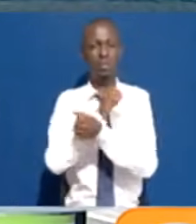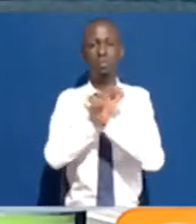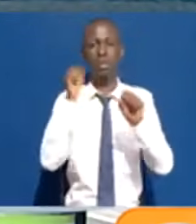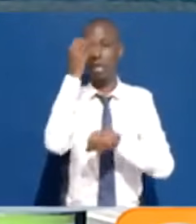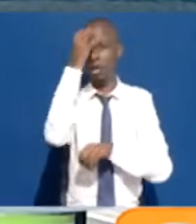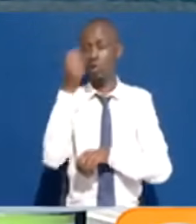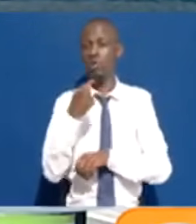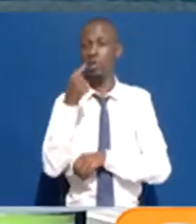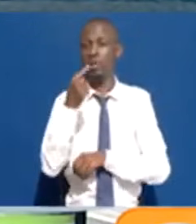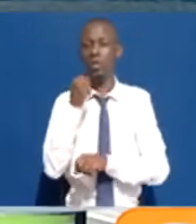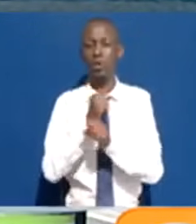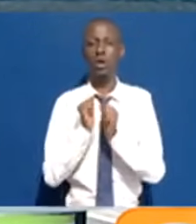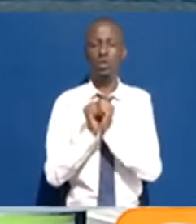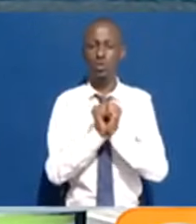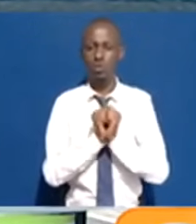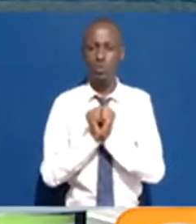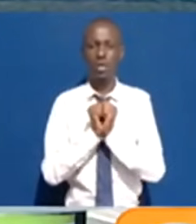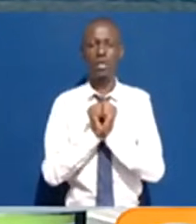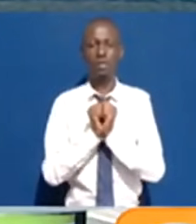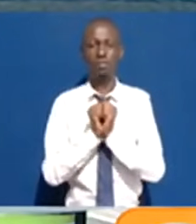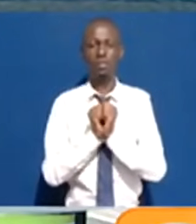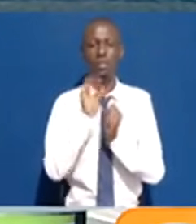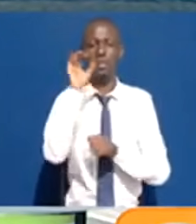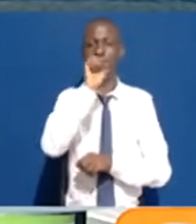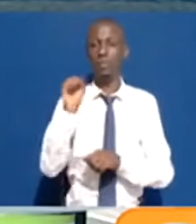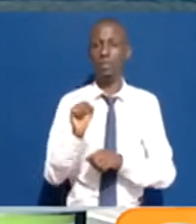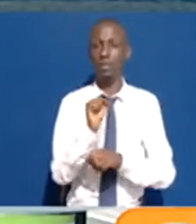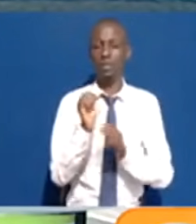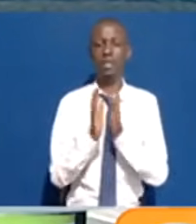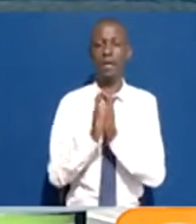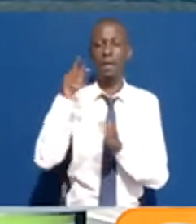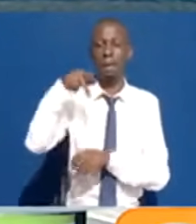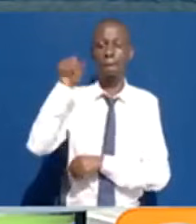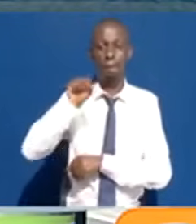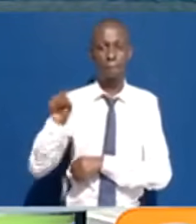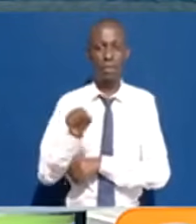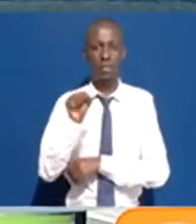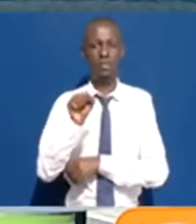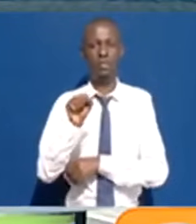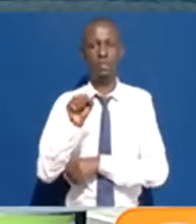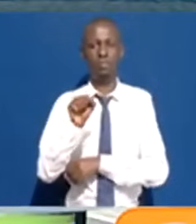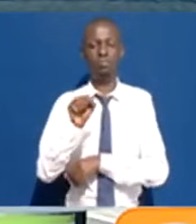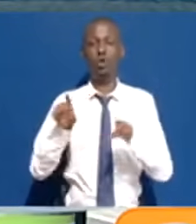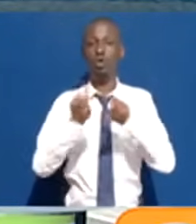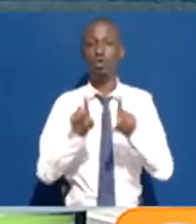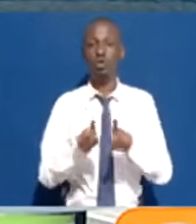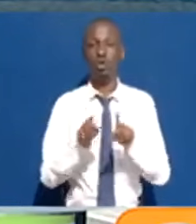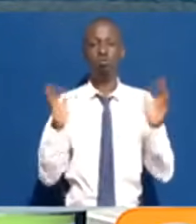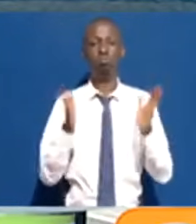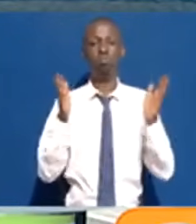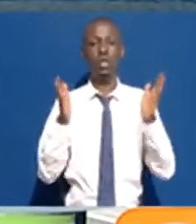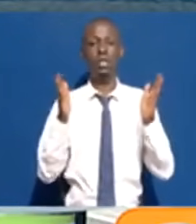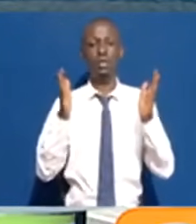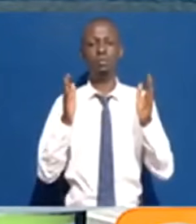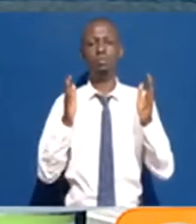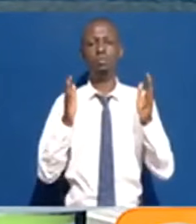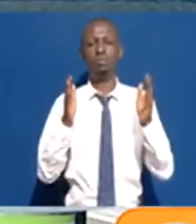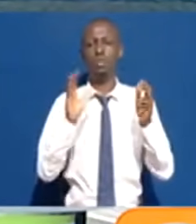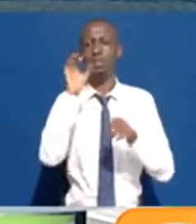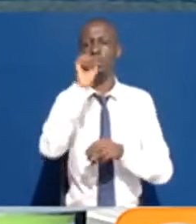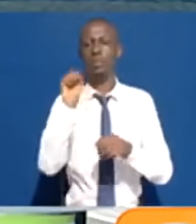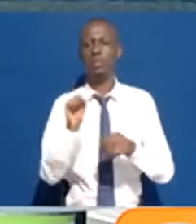for cordial working relations between cabinet secretaries and principal secretaries as he rallied the executive to embrace what he